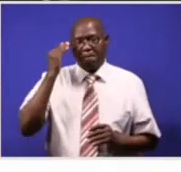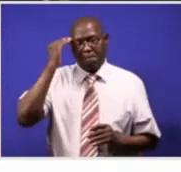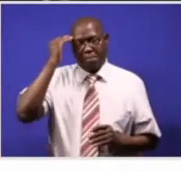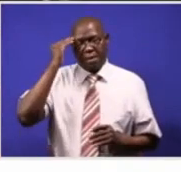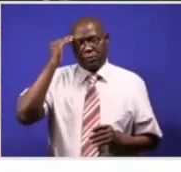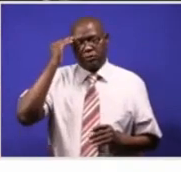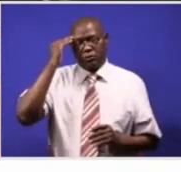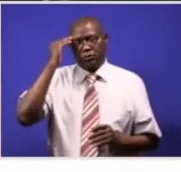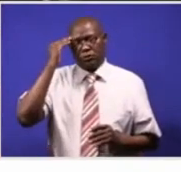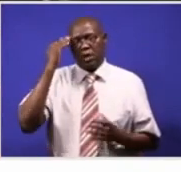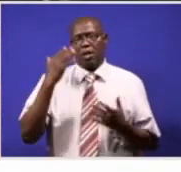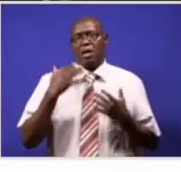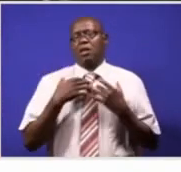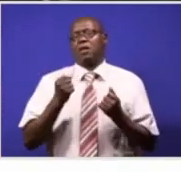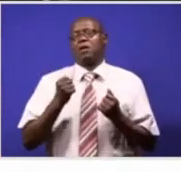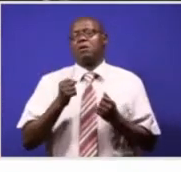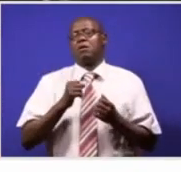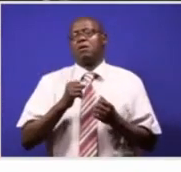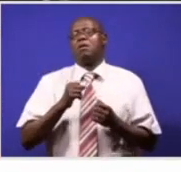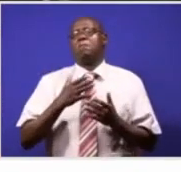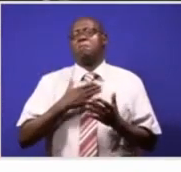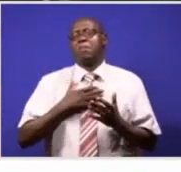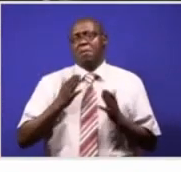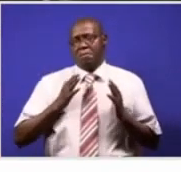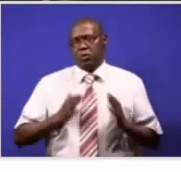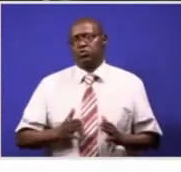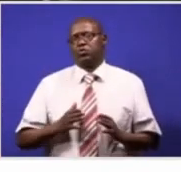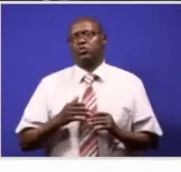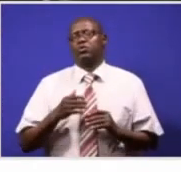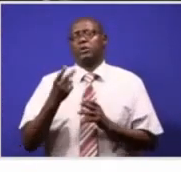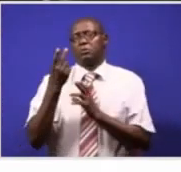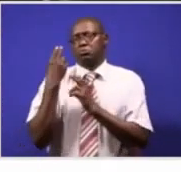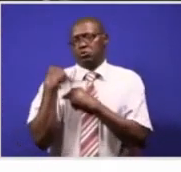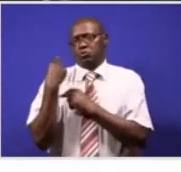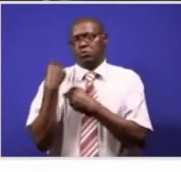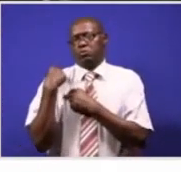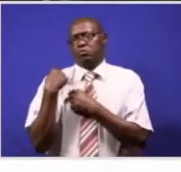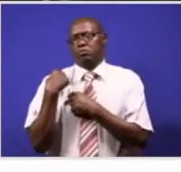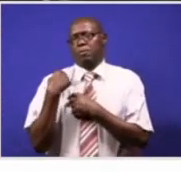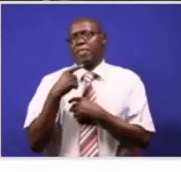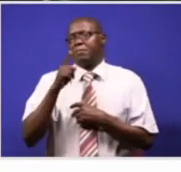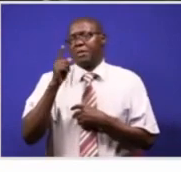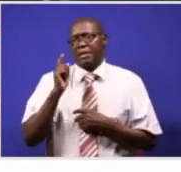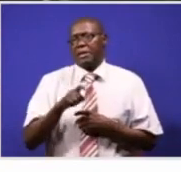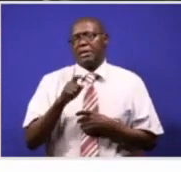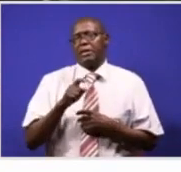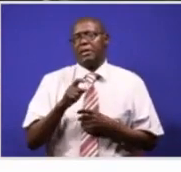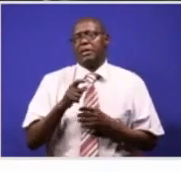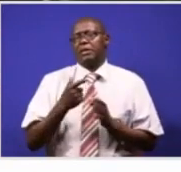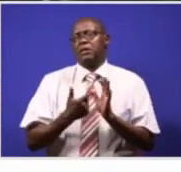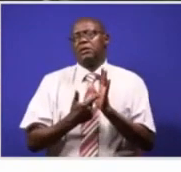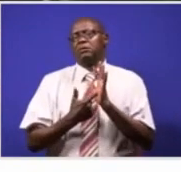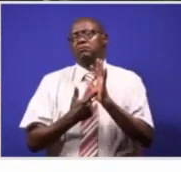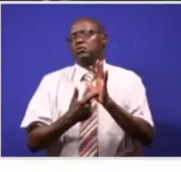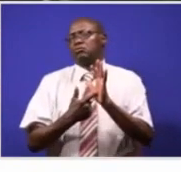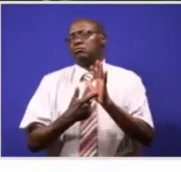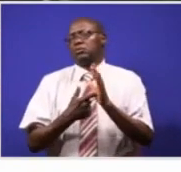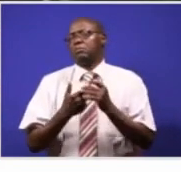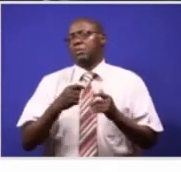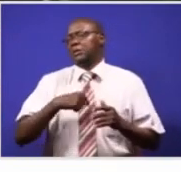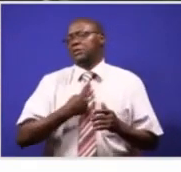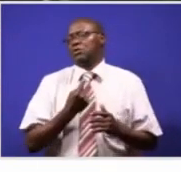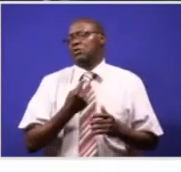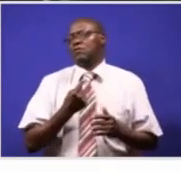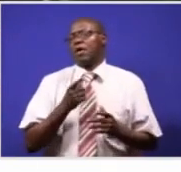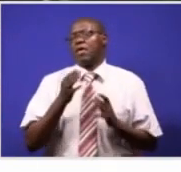purely my personal responsibility. And I need not expose myself. I need not be triggered. If already